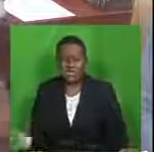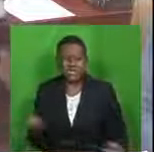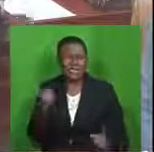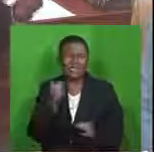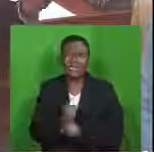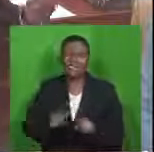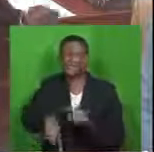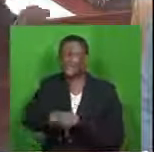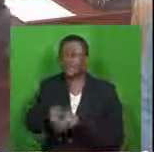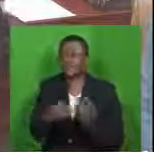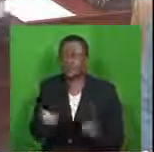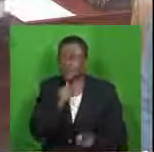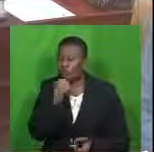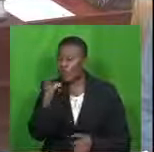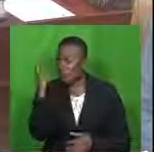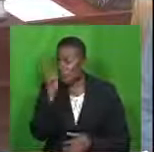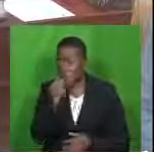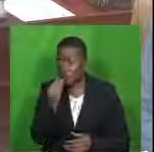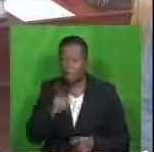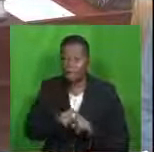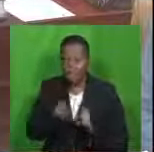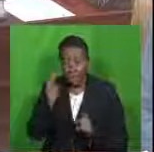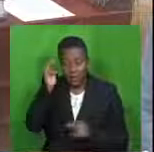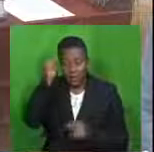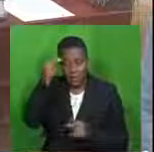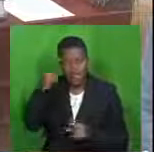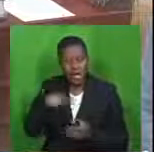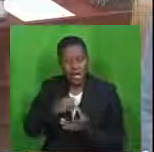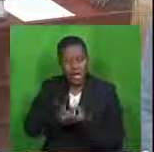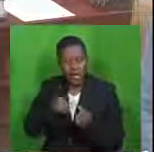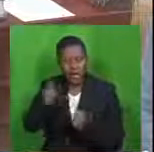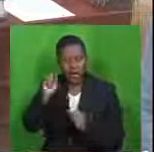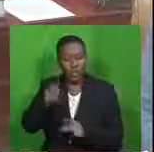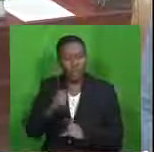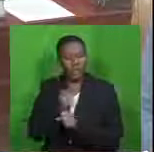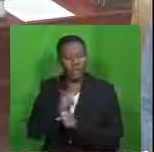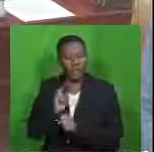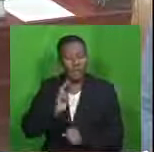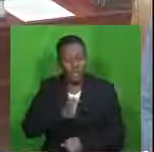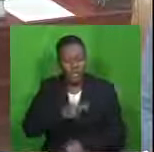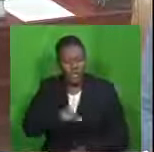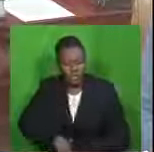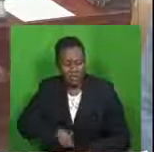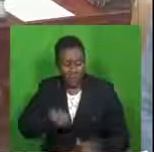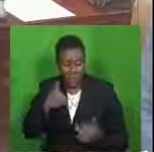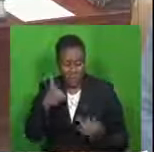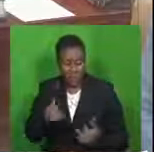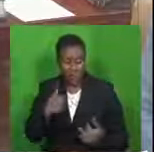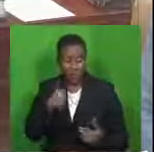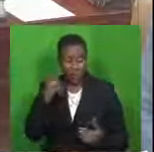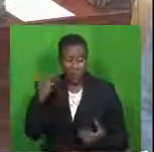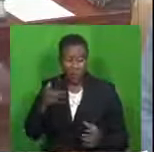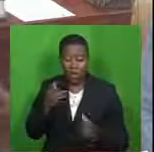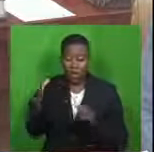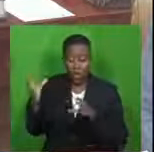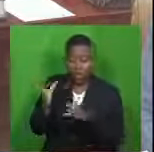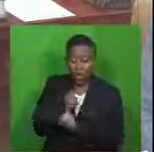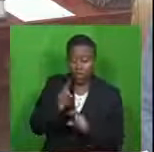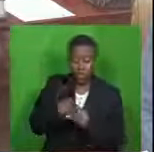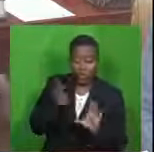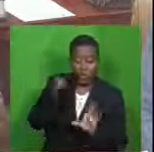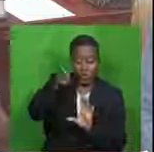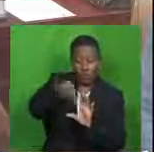you can make us proud by making sure that we take part in AFCON, not just participate, but to win our fifth